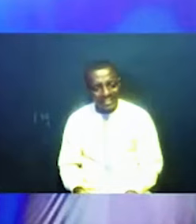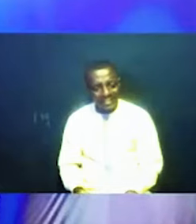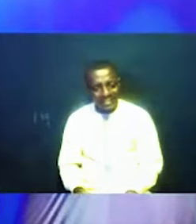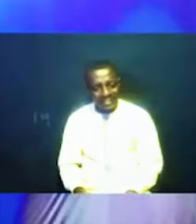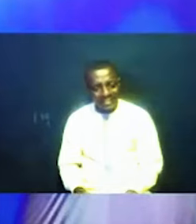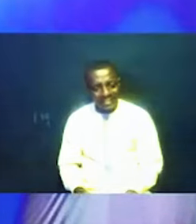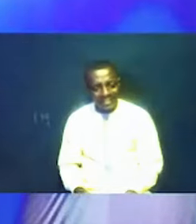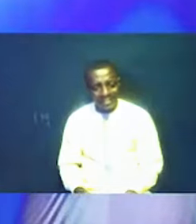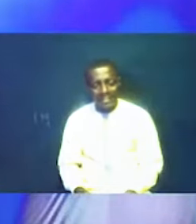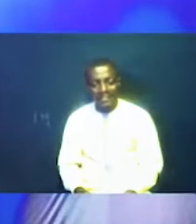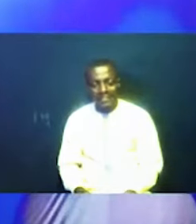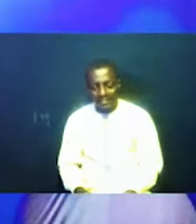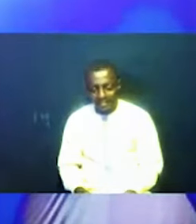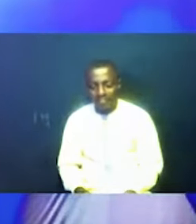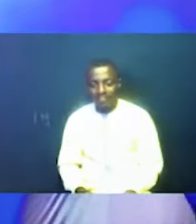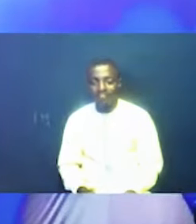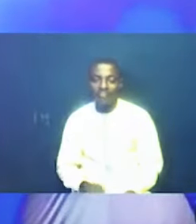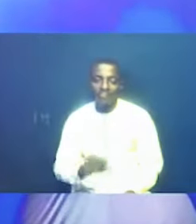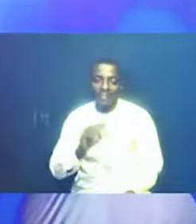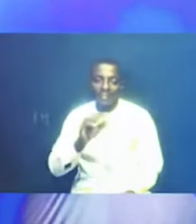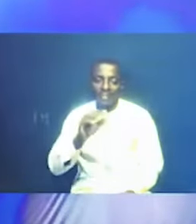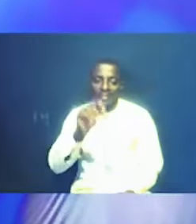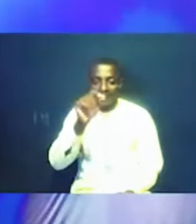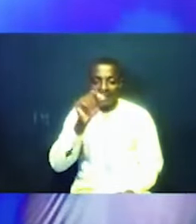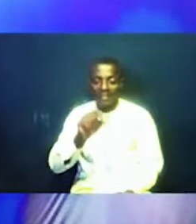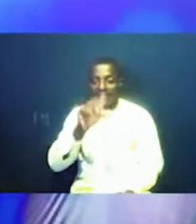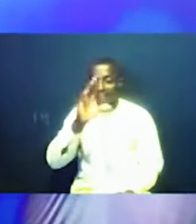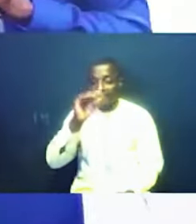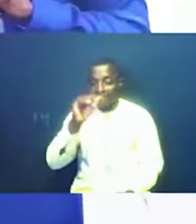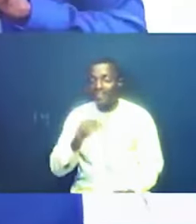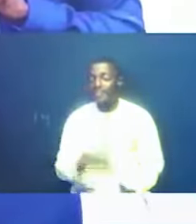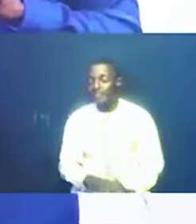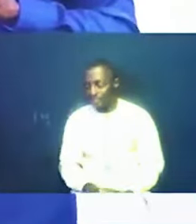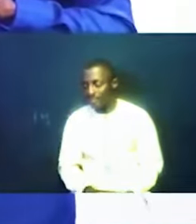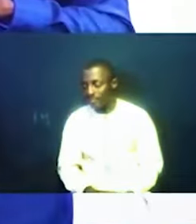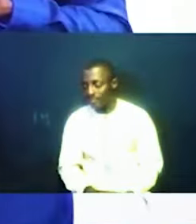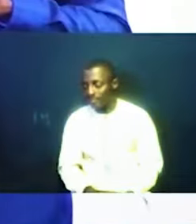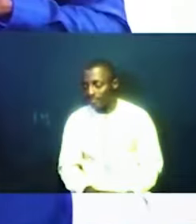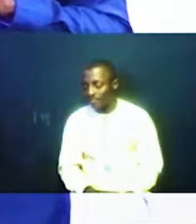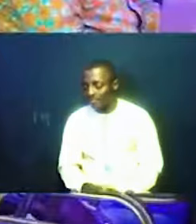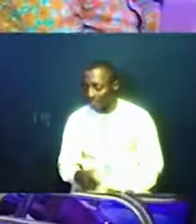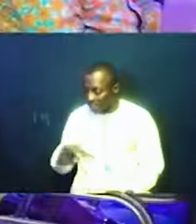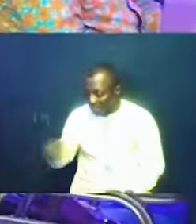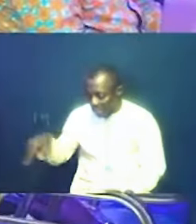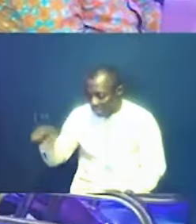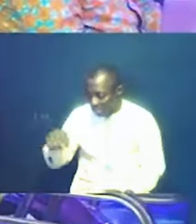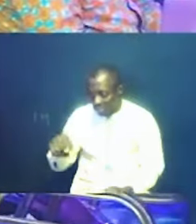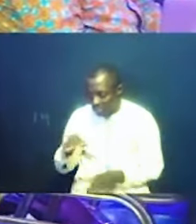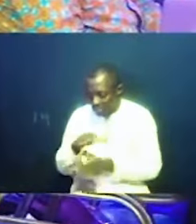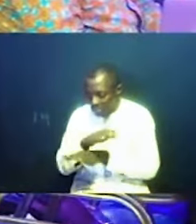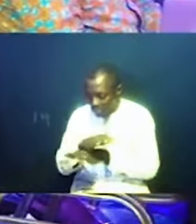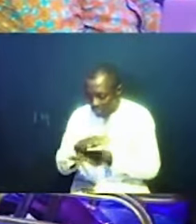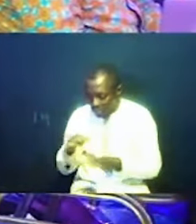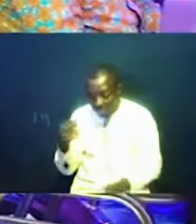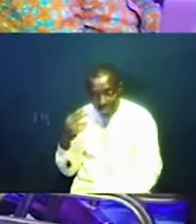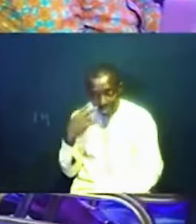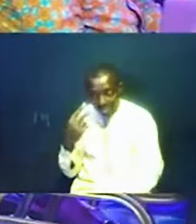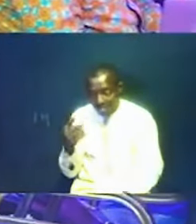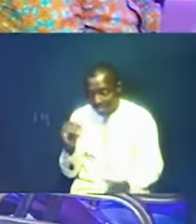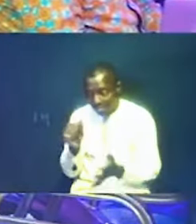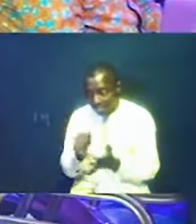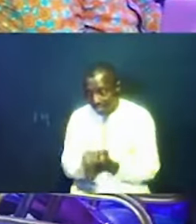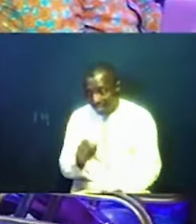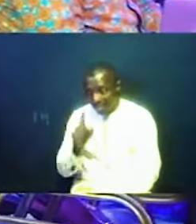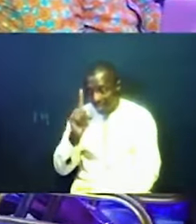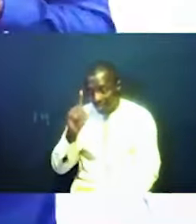let's take the big one, verse 50. You do not realize that it is better for you that one